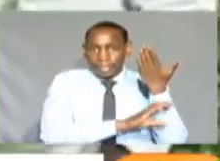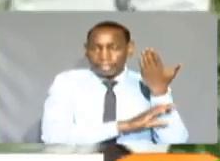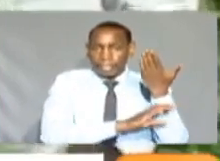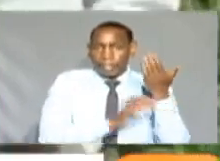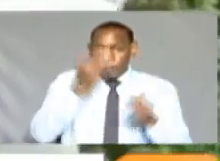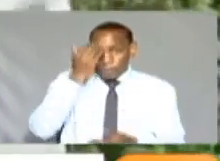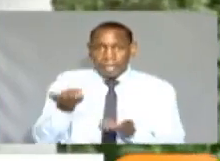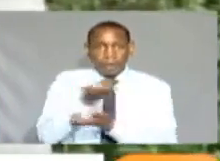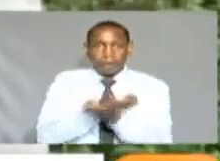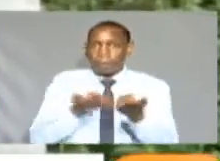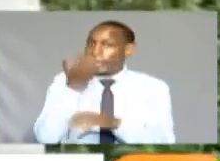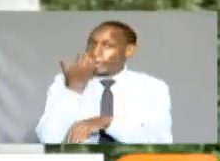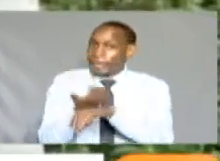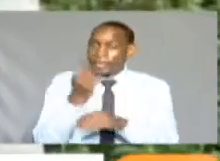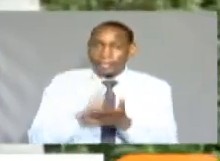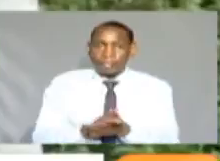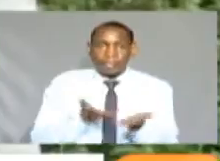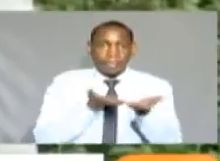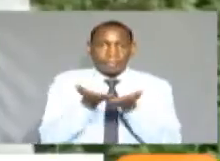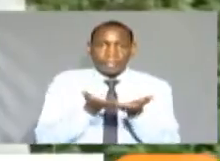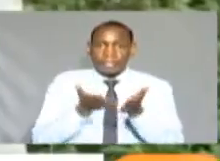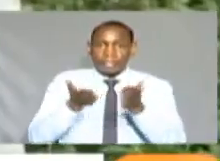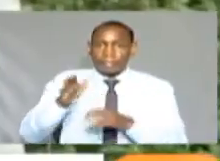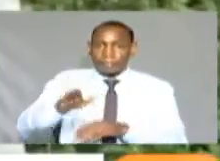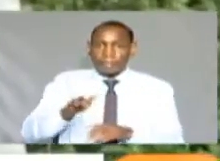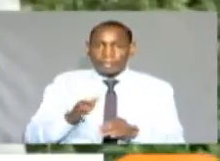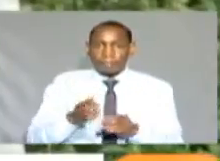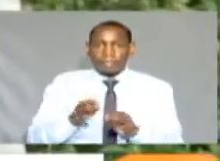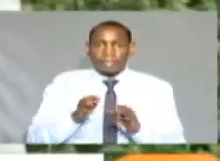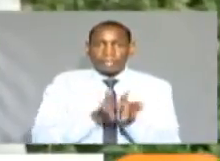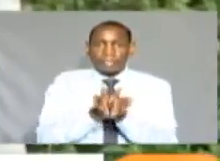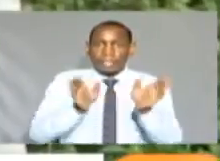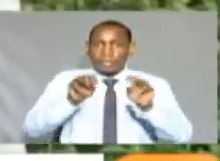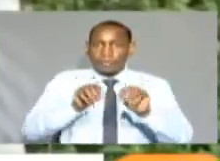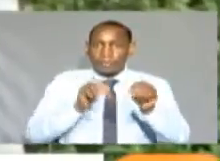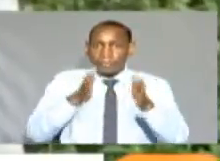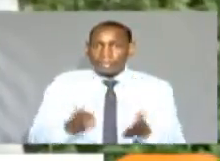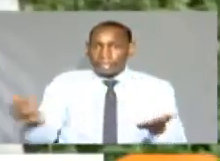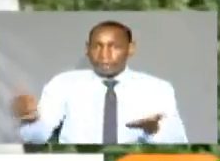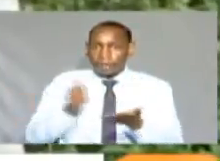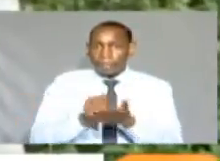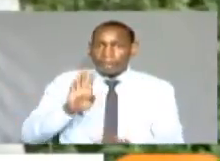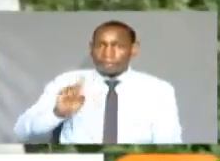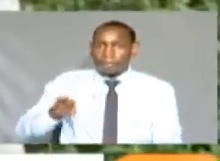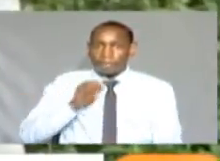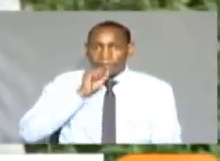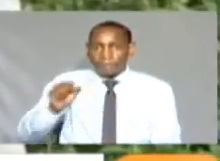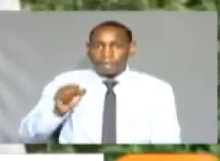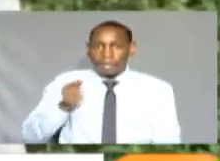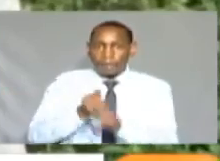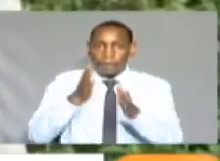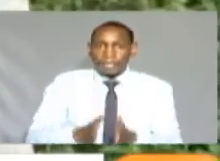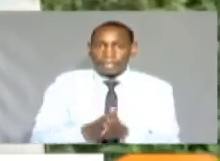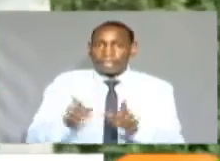due to harsh economic times. According to the business park general manager, James Mutembe, they were currently employing over 4,500 workers, with